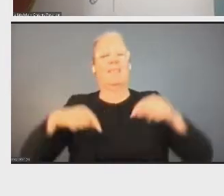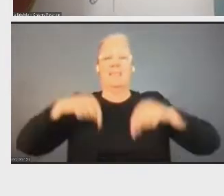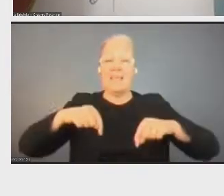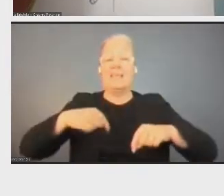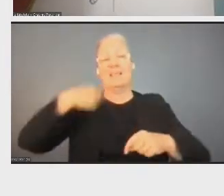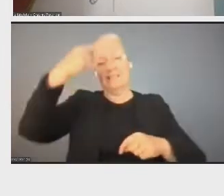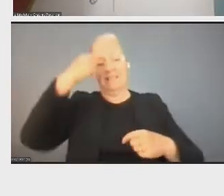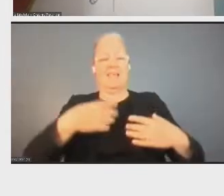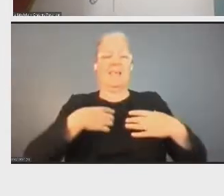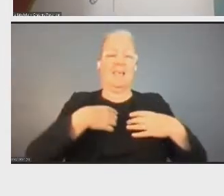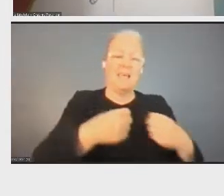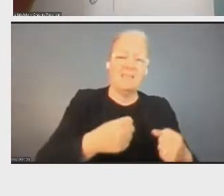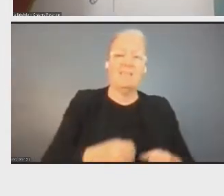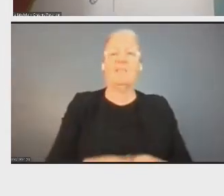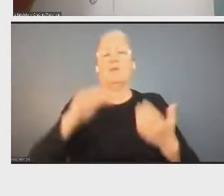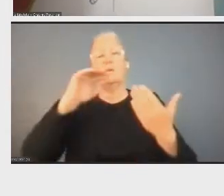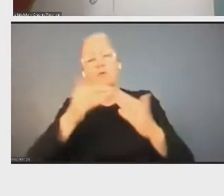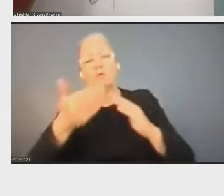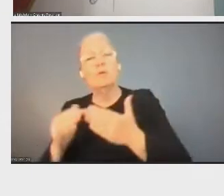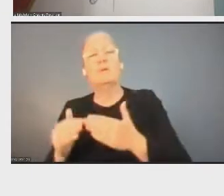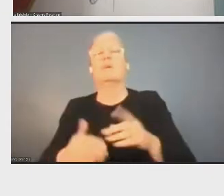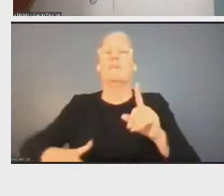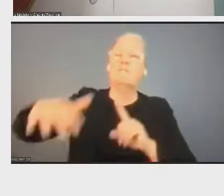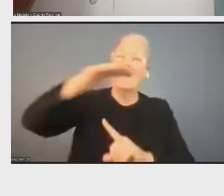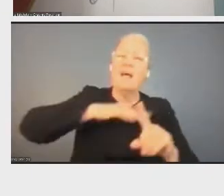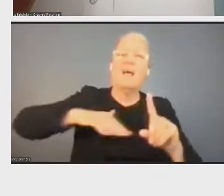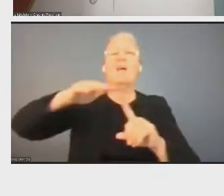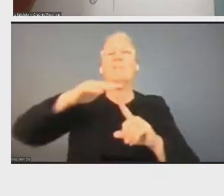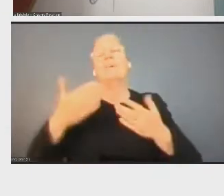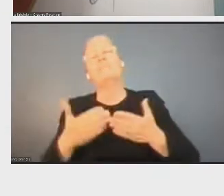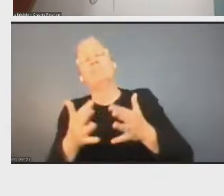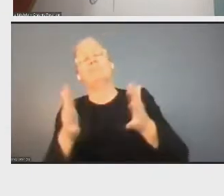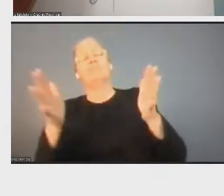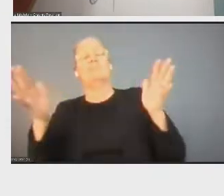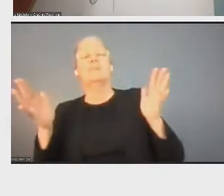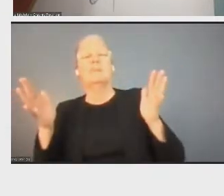of our community, environment in general, food,